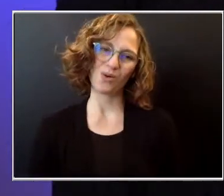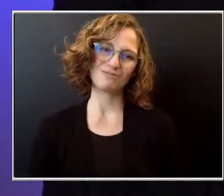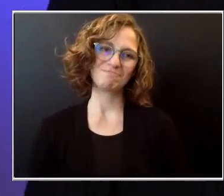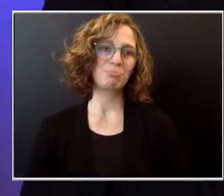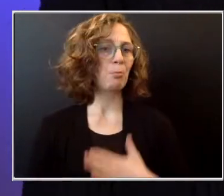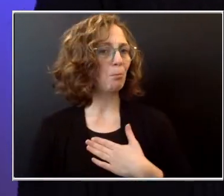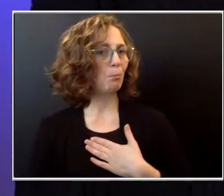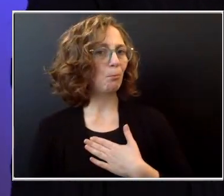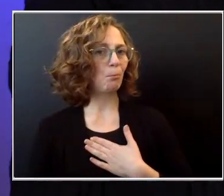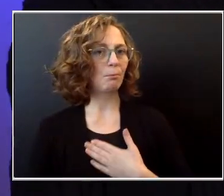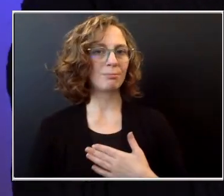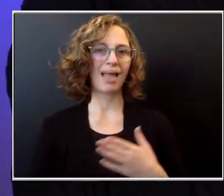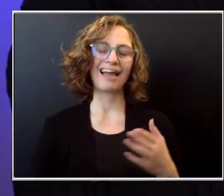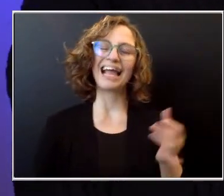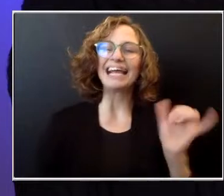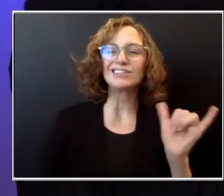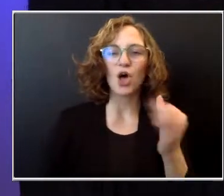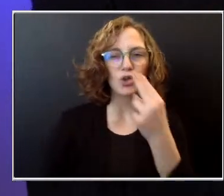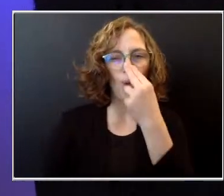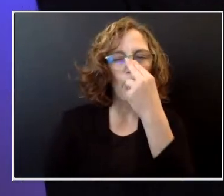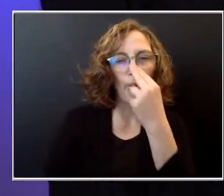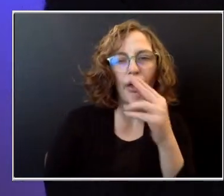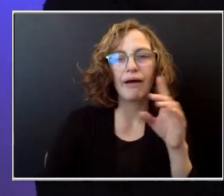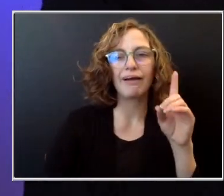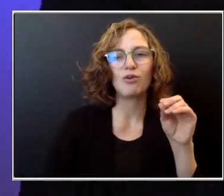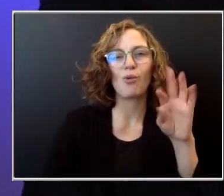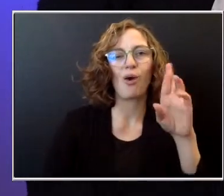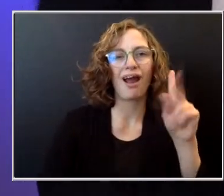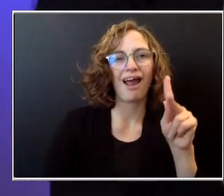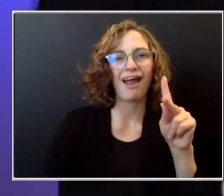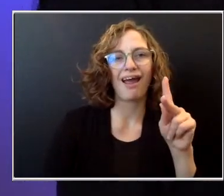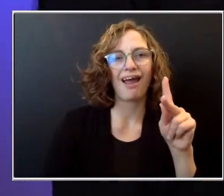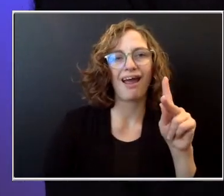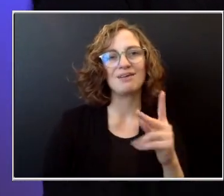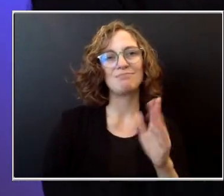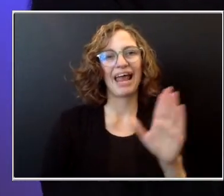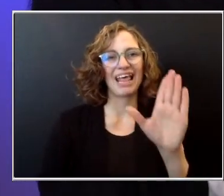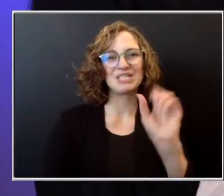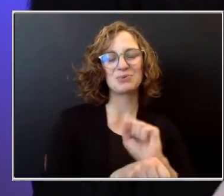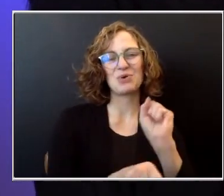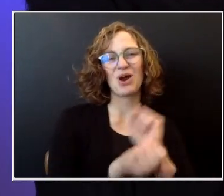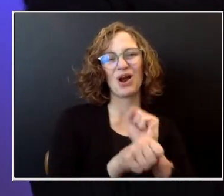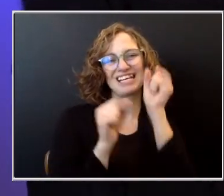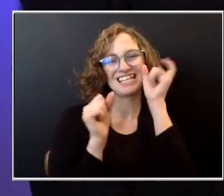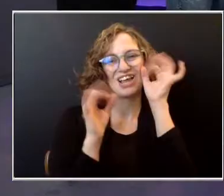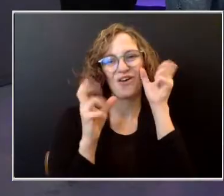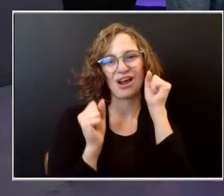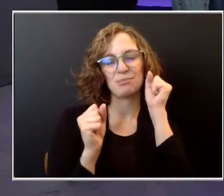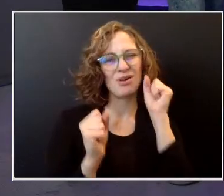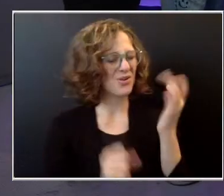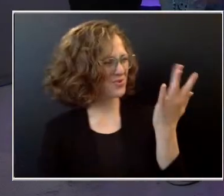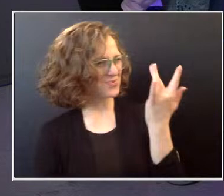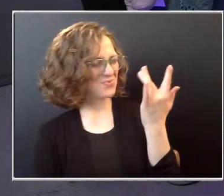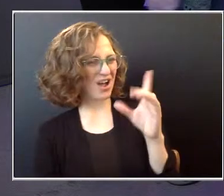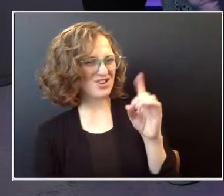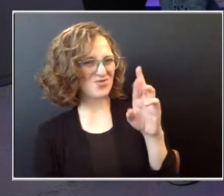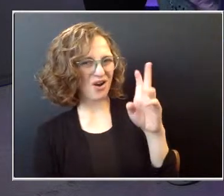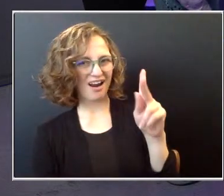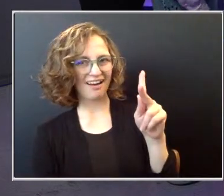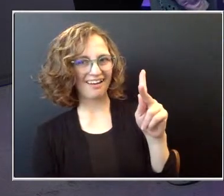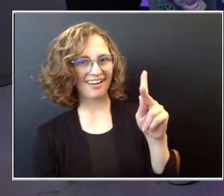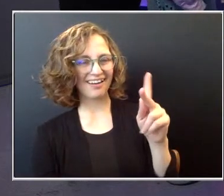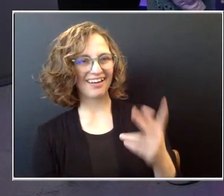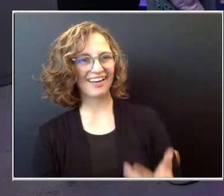of a dork, but what he does is just incredible. He's very smart. Why is he a dork? He now that we have him. Is like